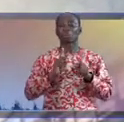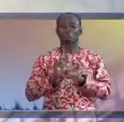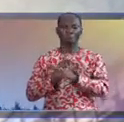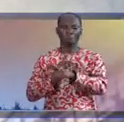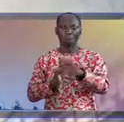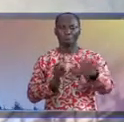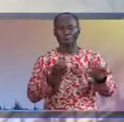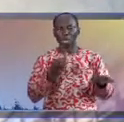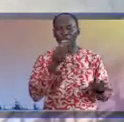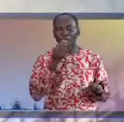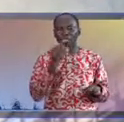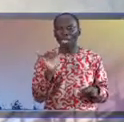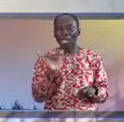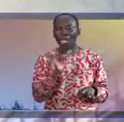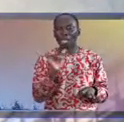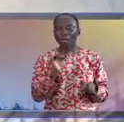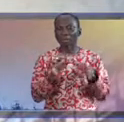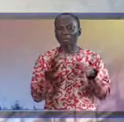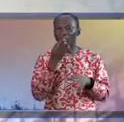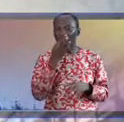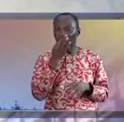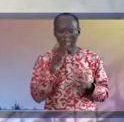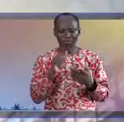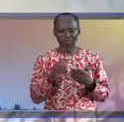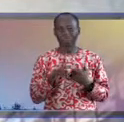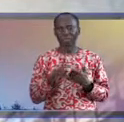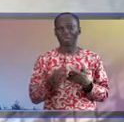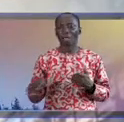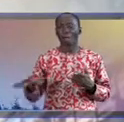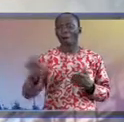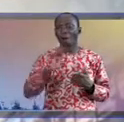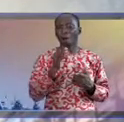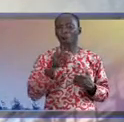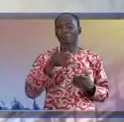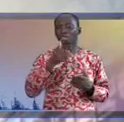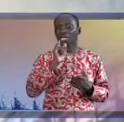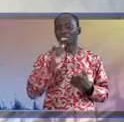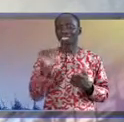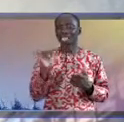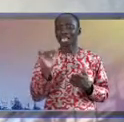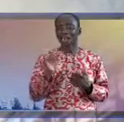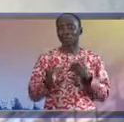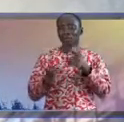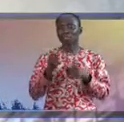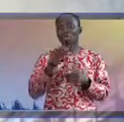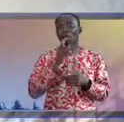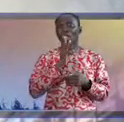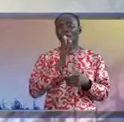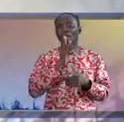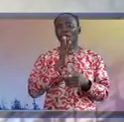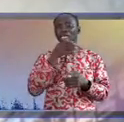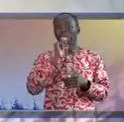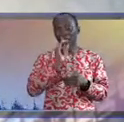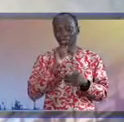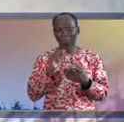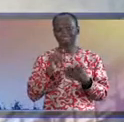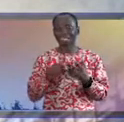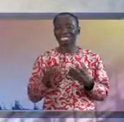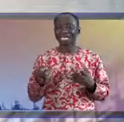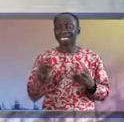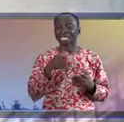same spiritual food and all drank the same spiritual drink, for they